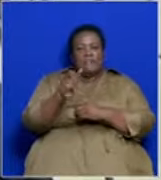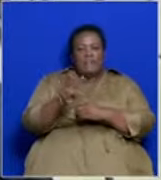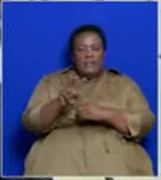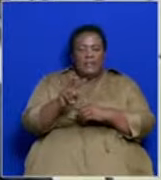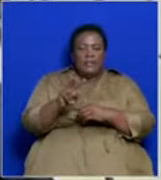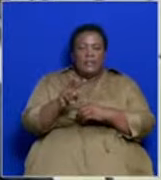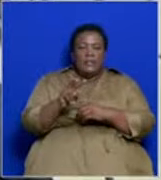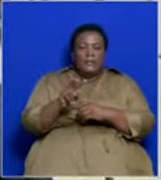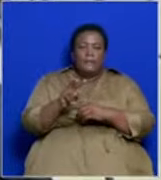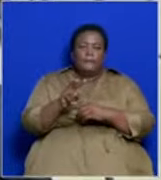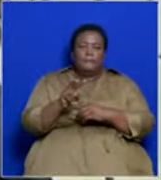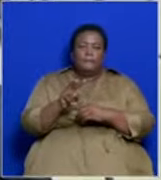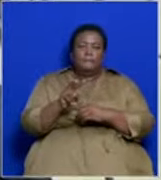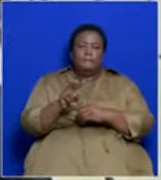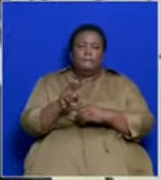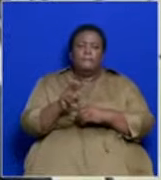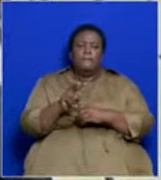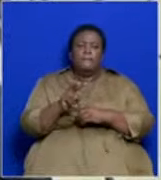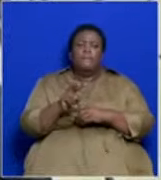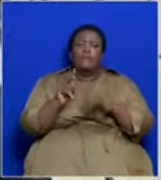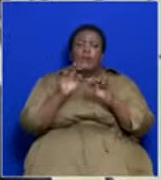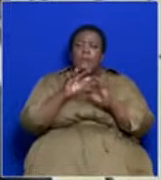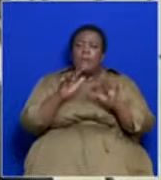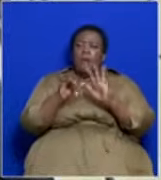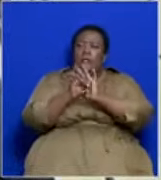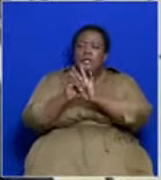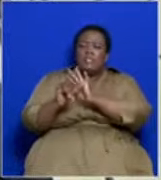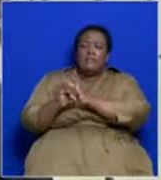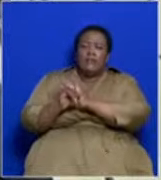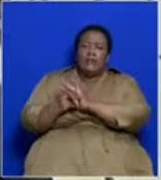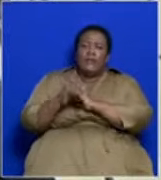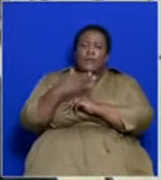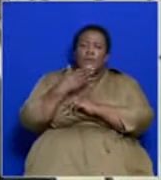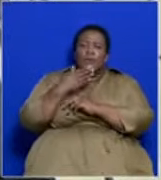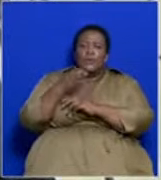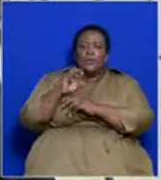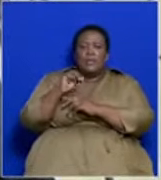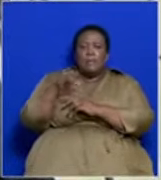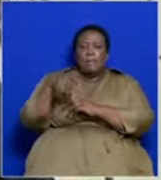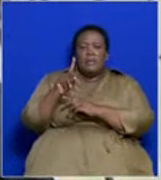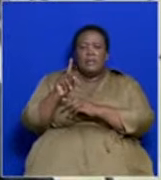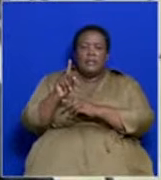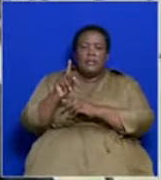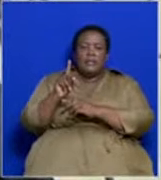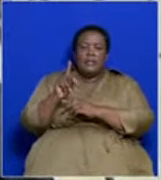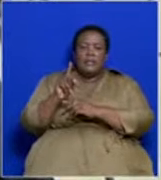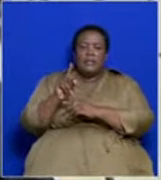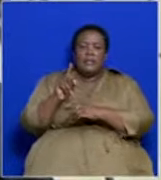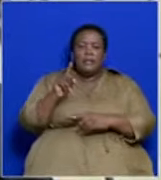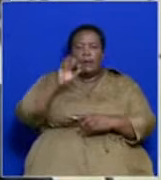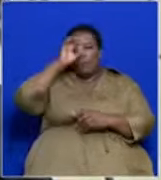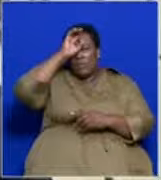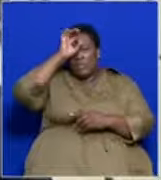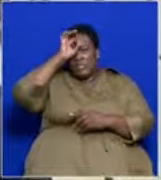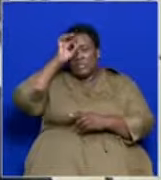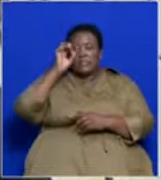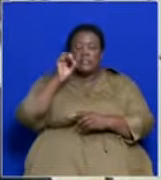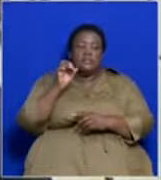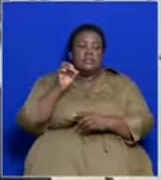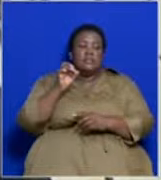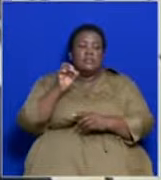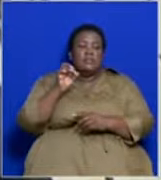only people identified are the EMPD officers. No one is identified as being from